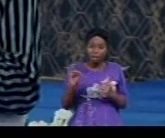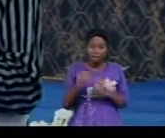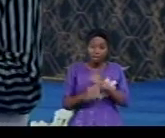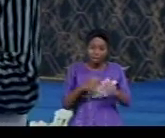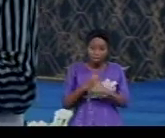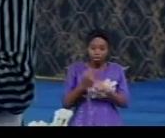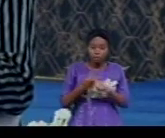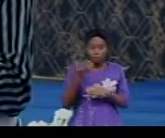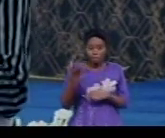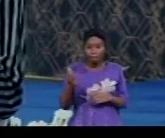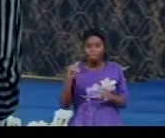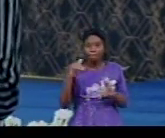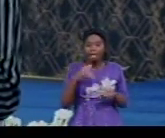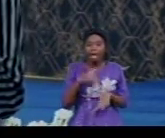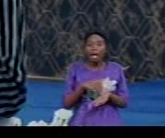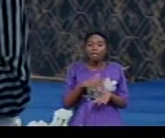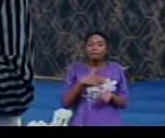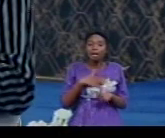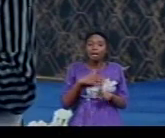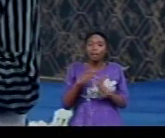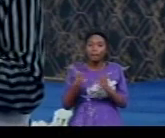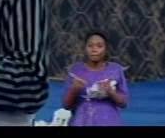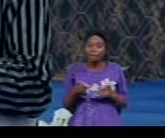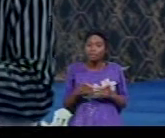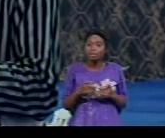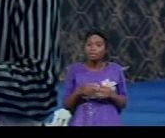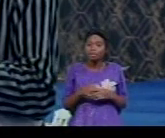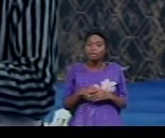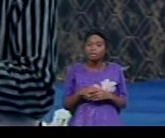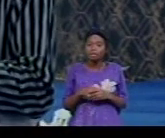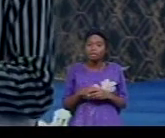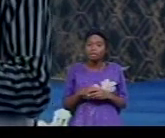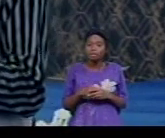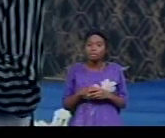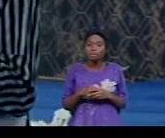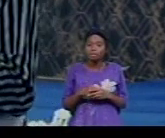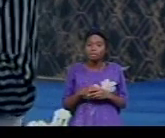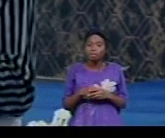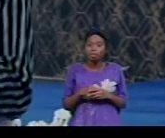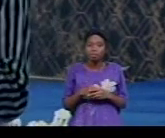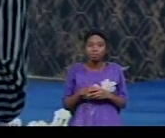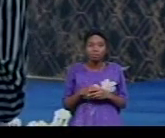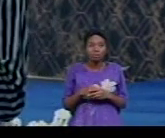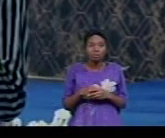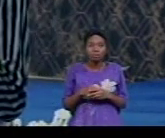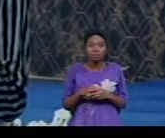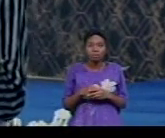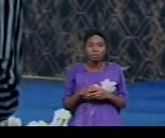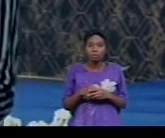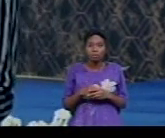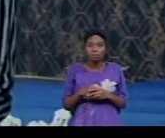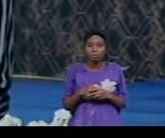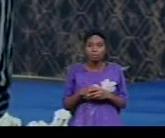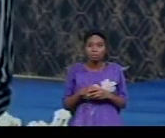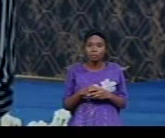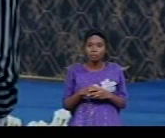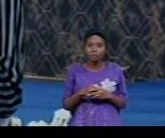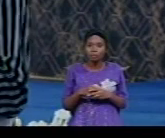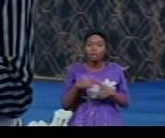at my district, estate, church, maybe the region. And so it was